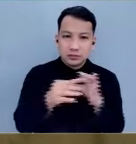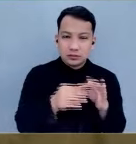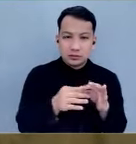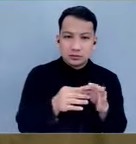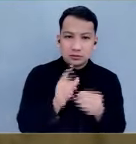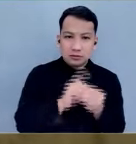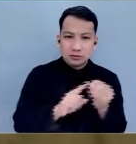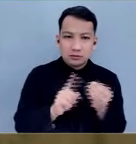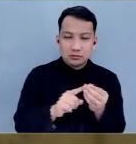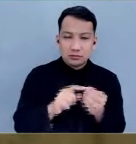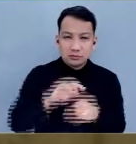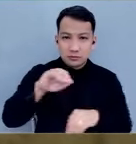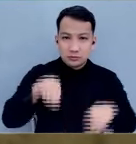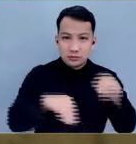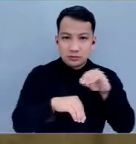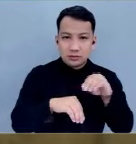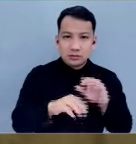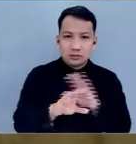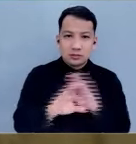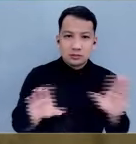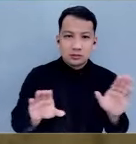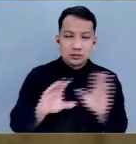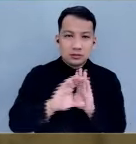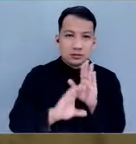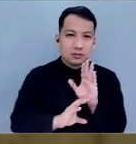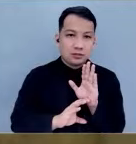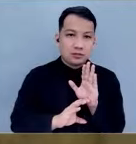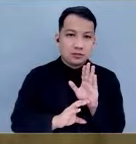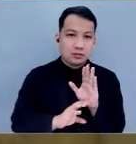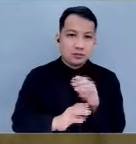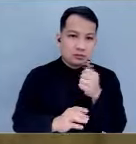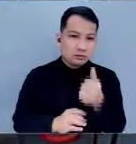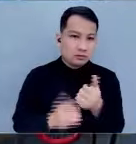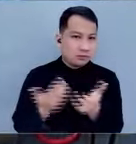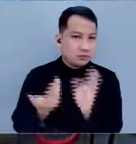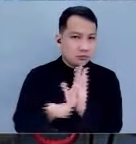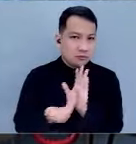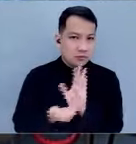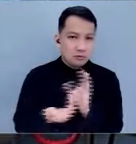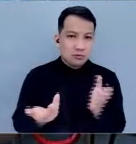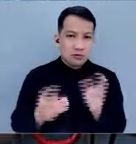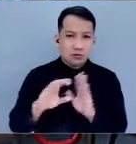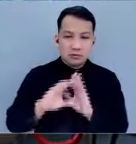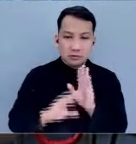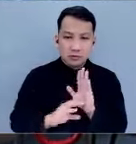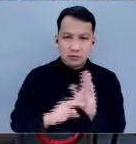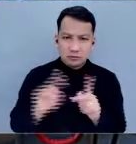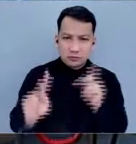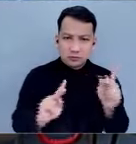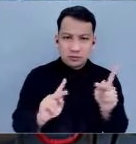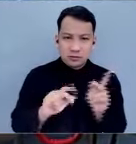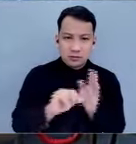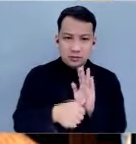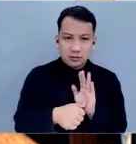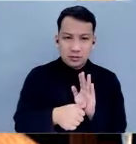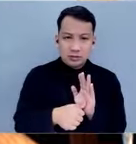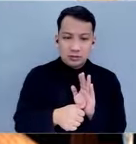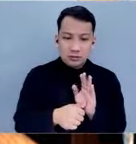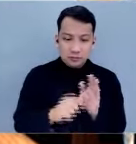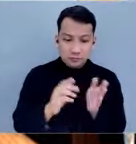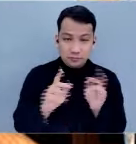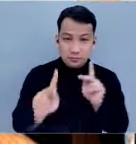power. There is no constitutional and legal basis. Constitutional. People's initiative cannot change the form